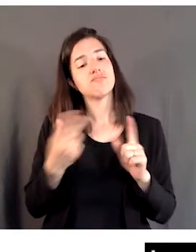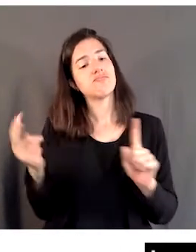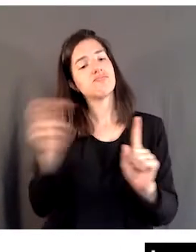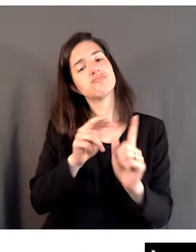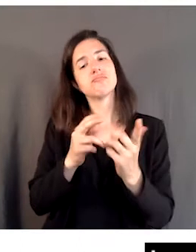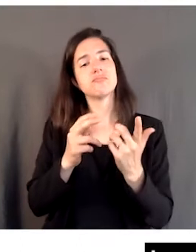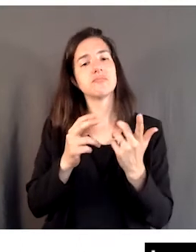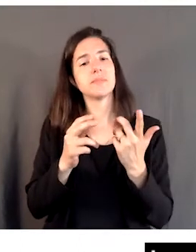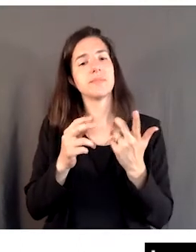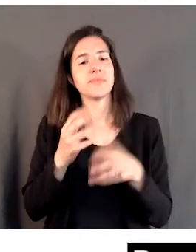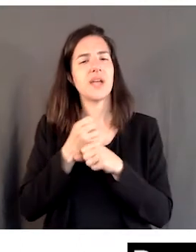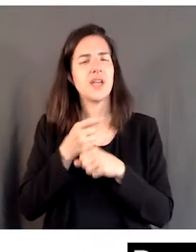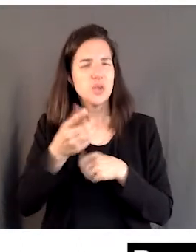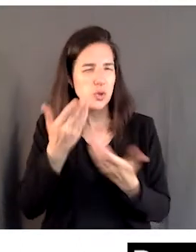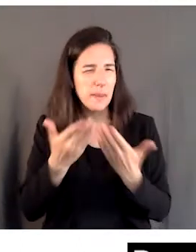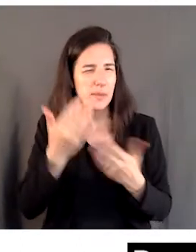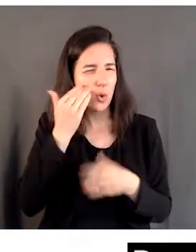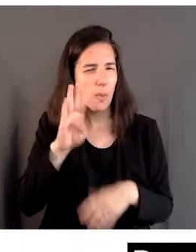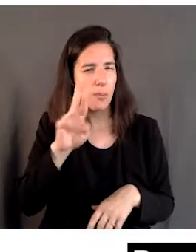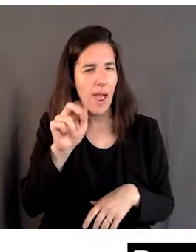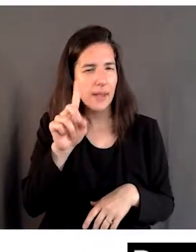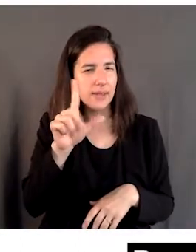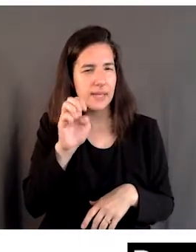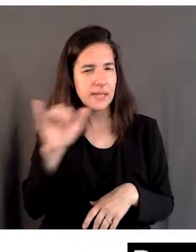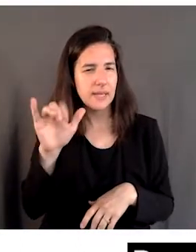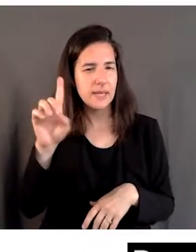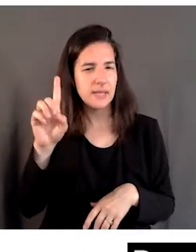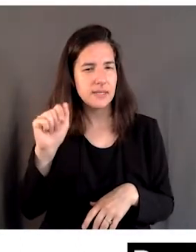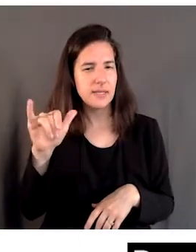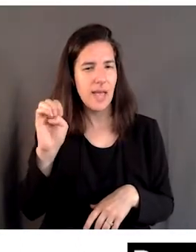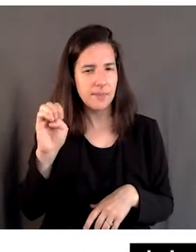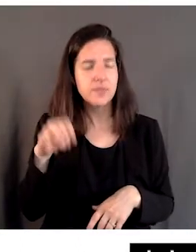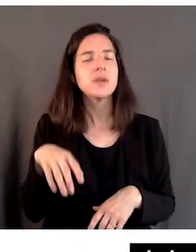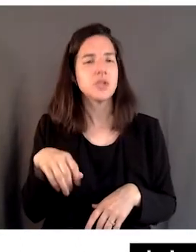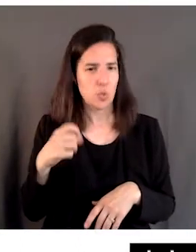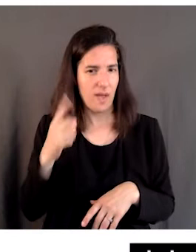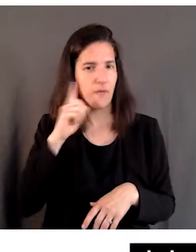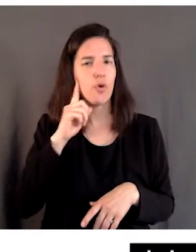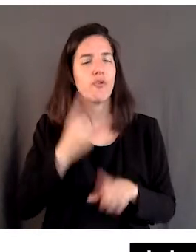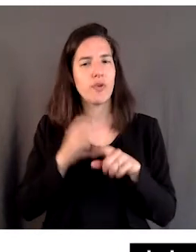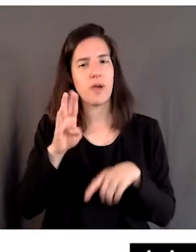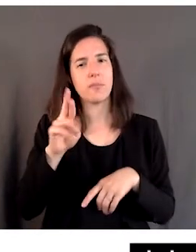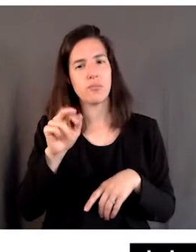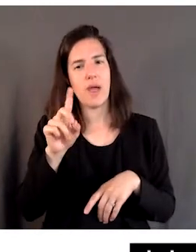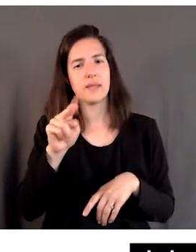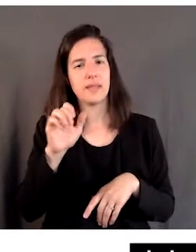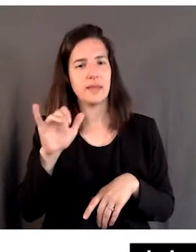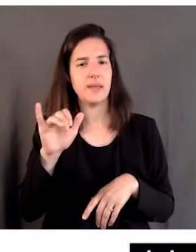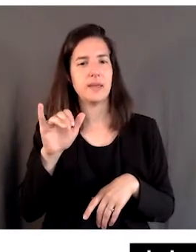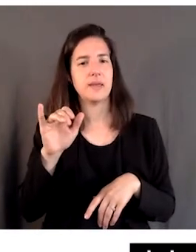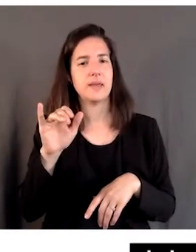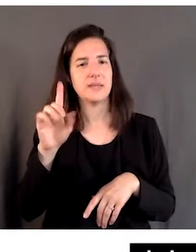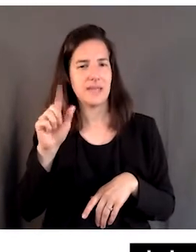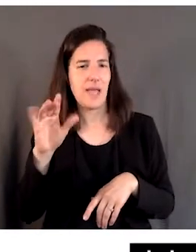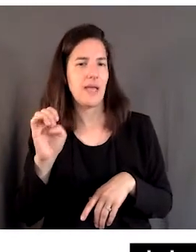I got this from, you might know Bradley Day, but I've heard this from Bradley Day. So doing a head heart check-in.